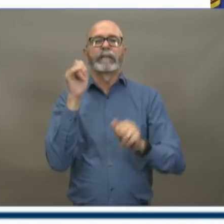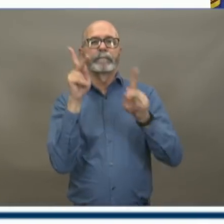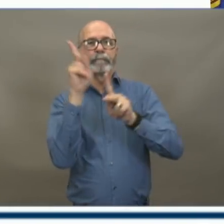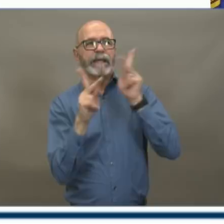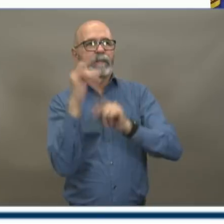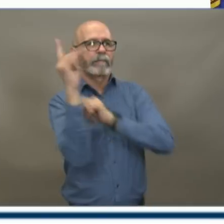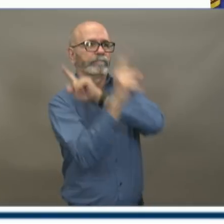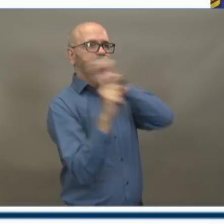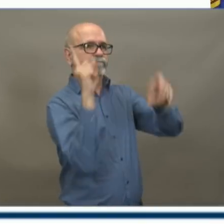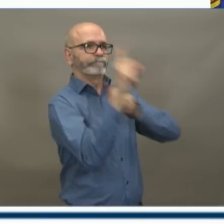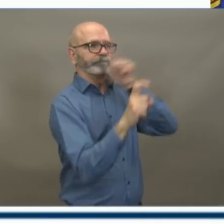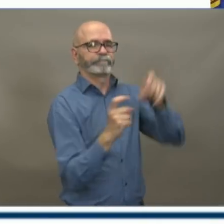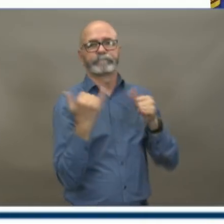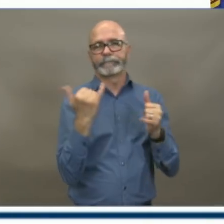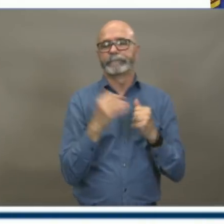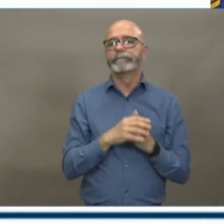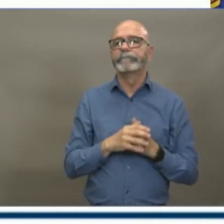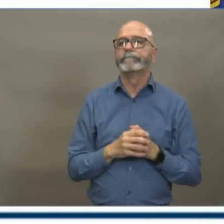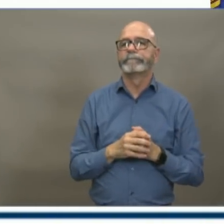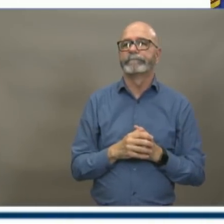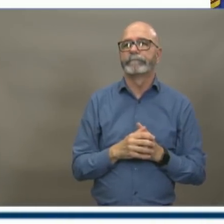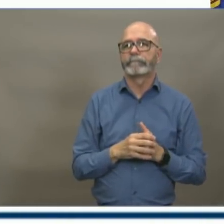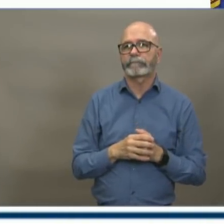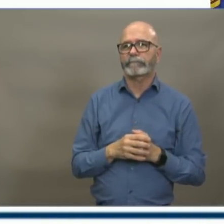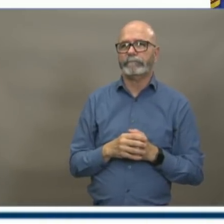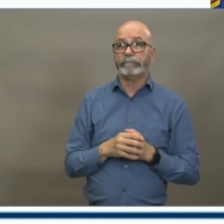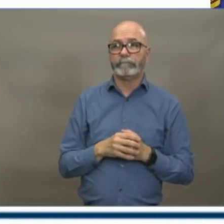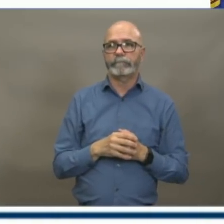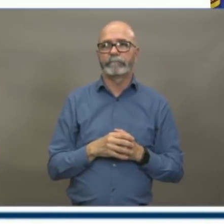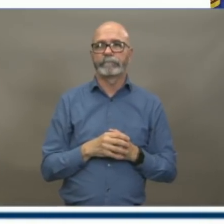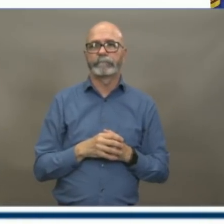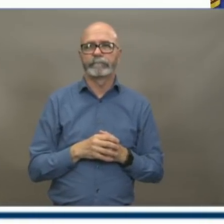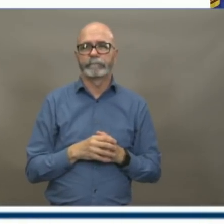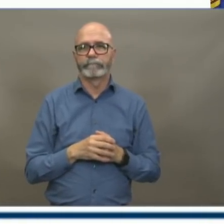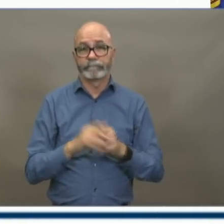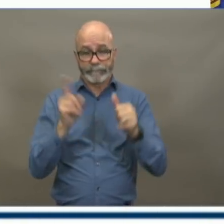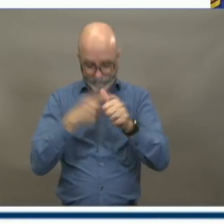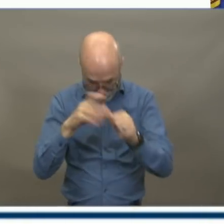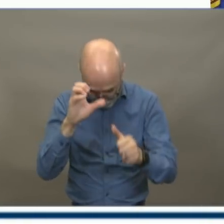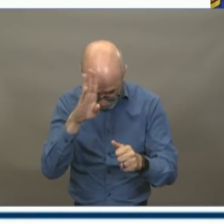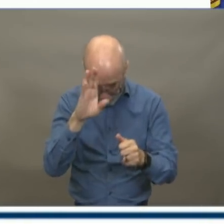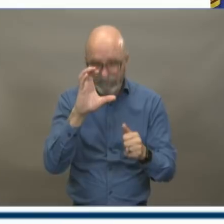for today. We will start with Shayna Luck from CBC. Go ahead, Shayna.